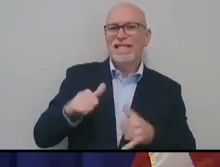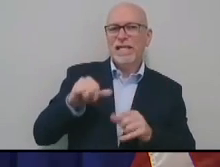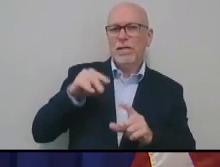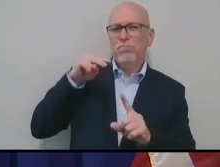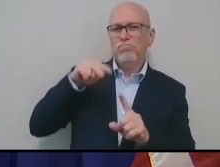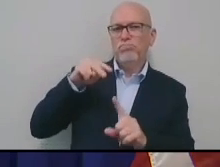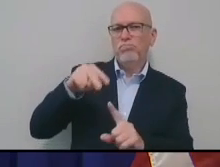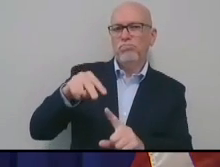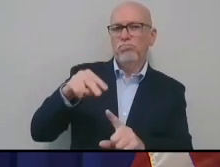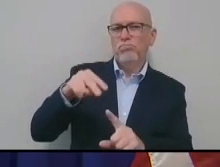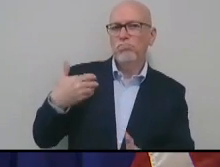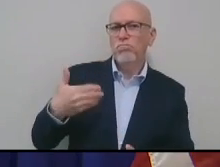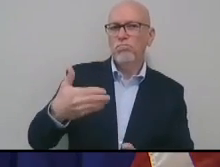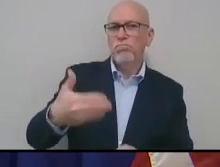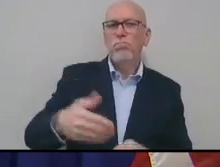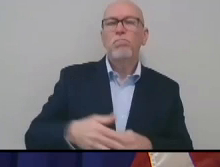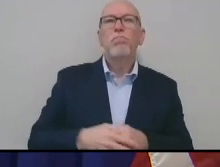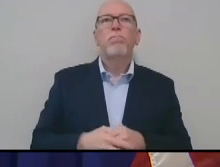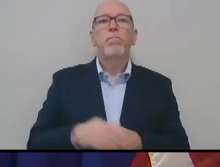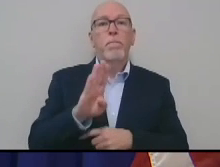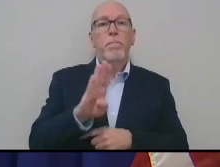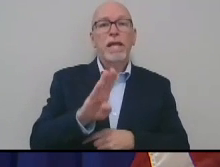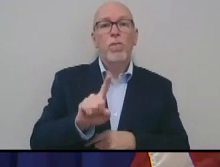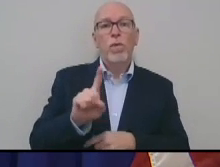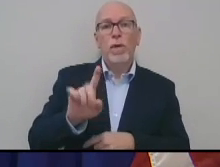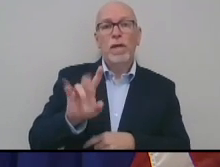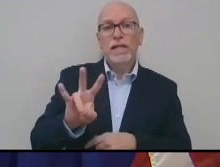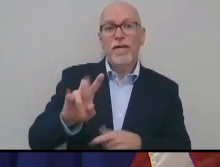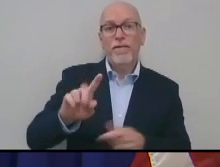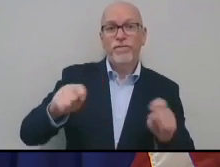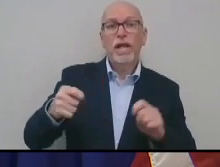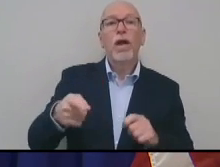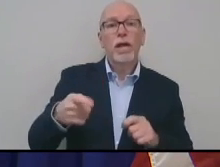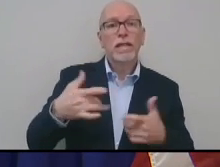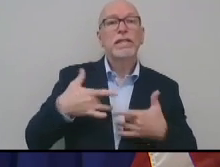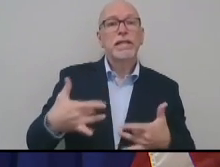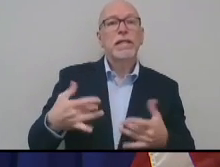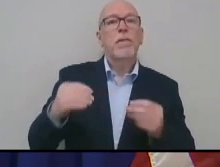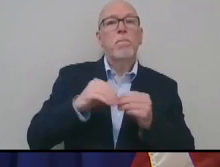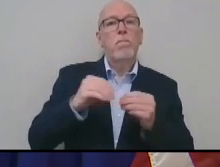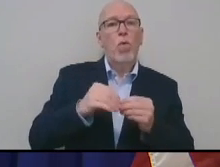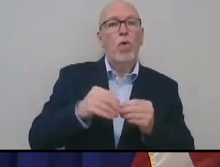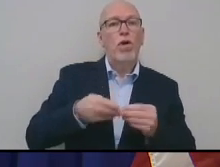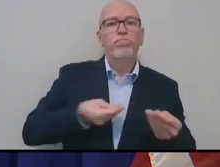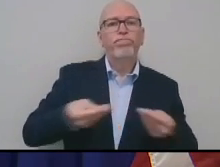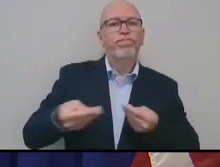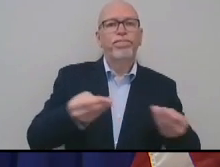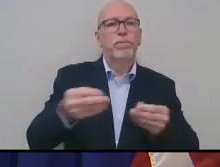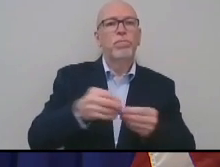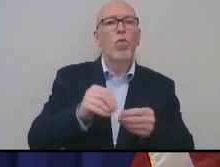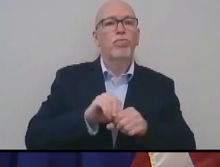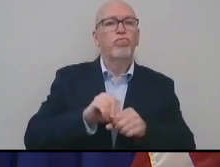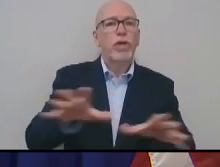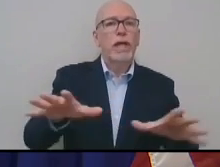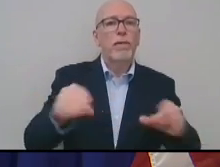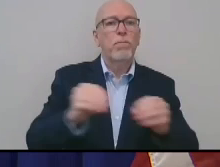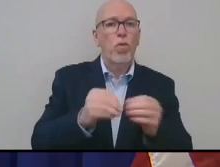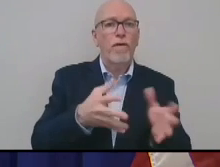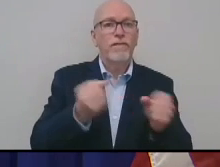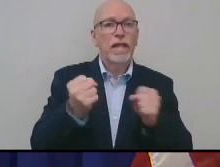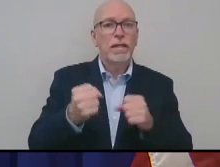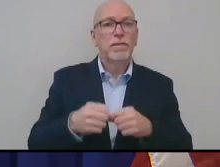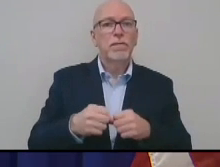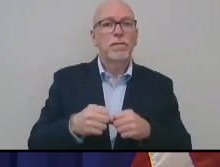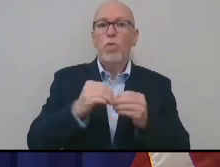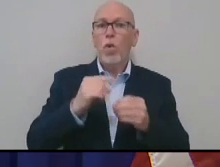regular basis. The B.1.1.7 variant does tend to be more transmissible and spread more easily, maybe more severe, put